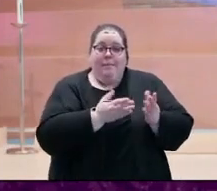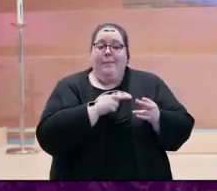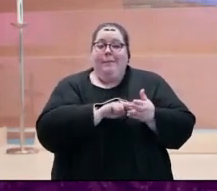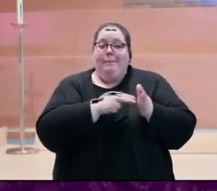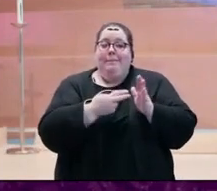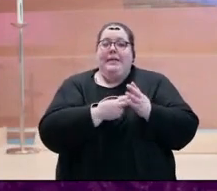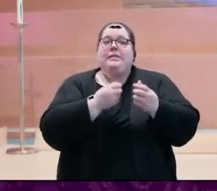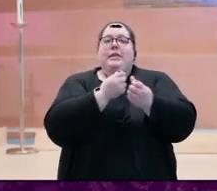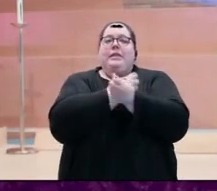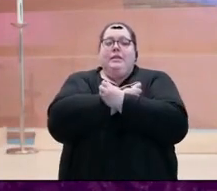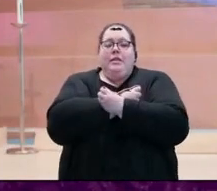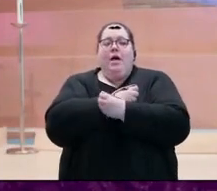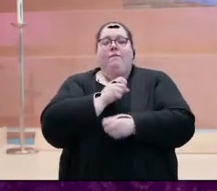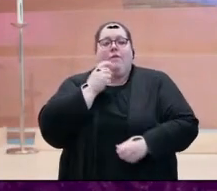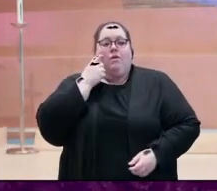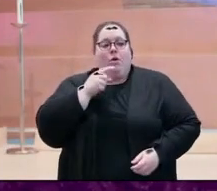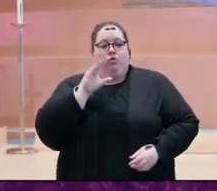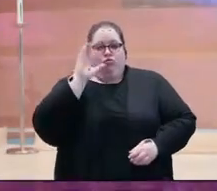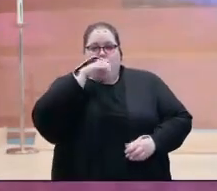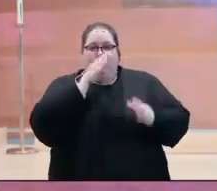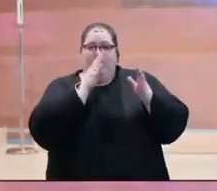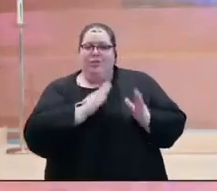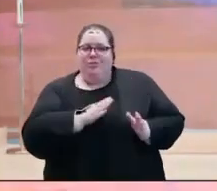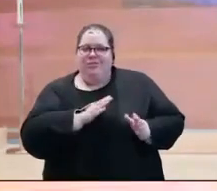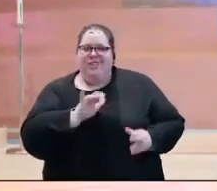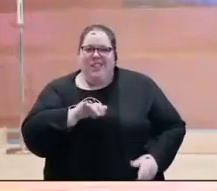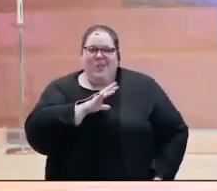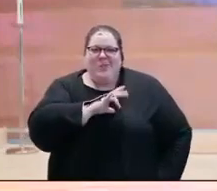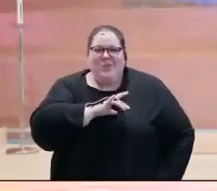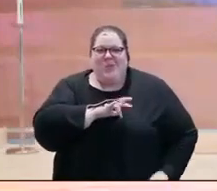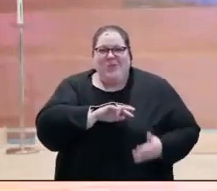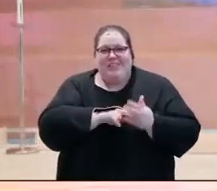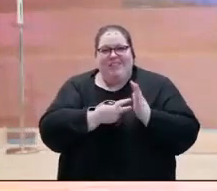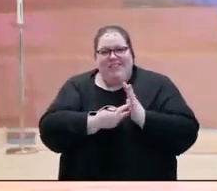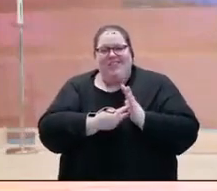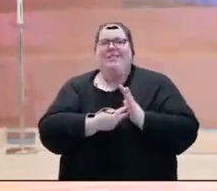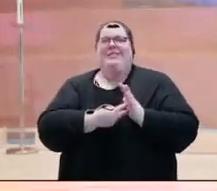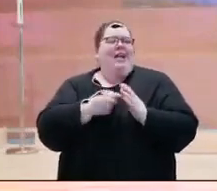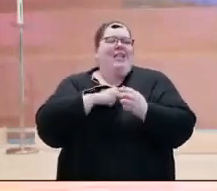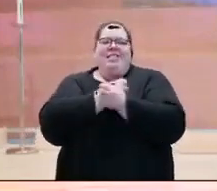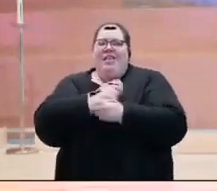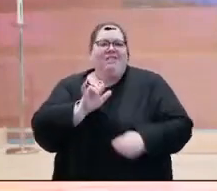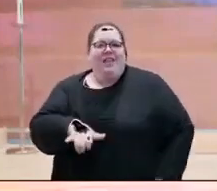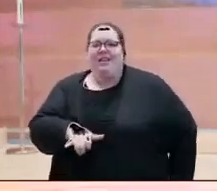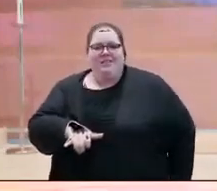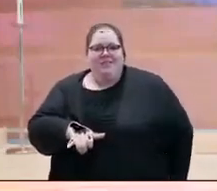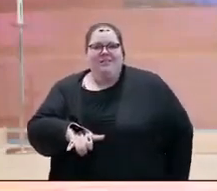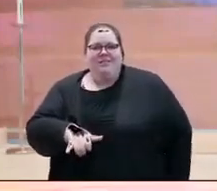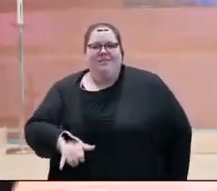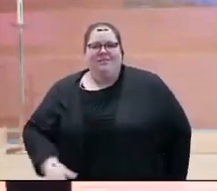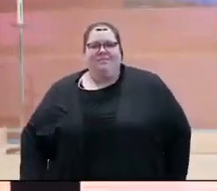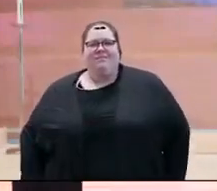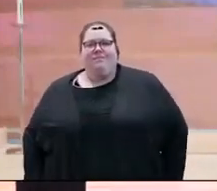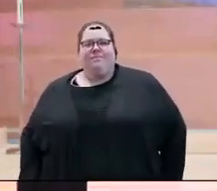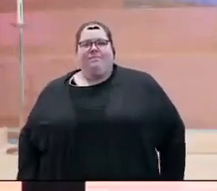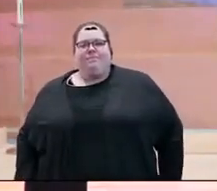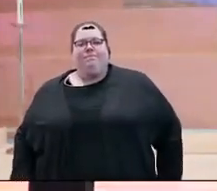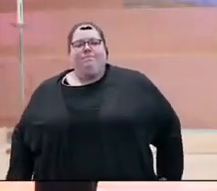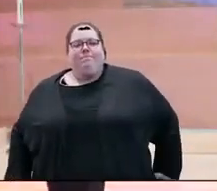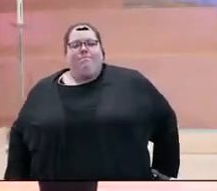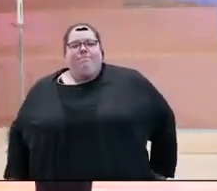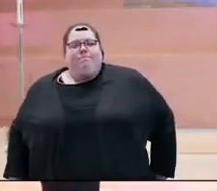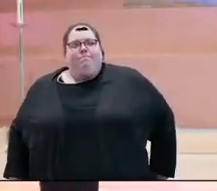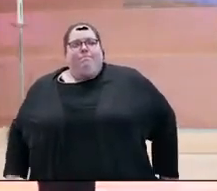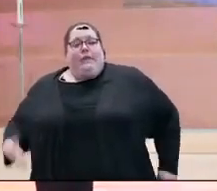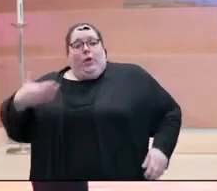strangers. Isn't that a cool definition? I love that definition. And it's good that Abraham was good at